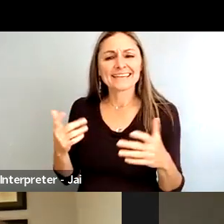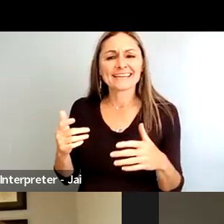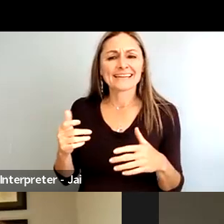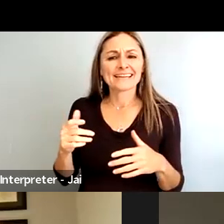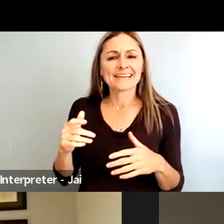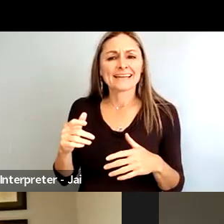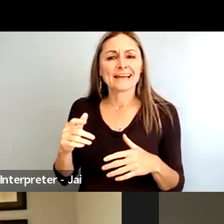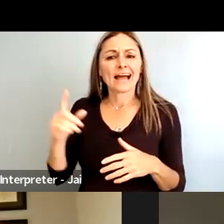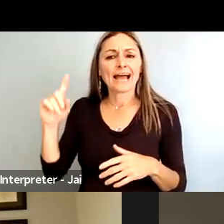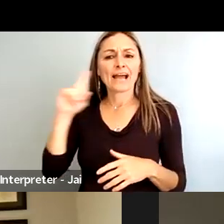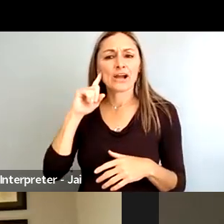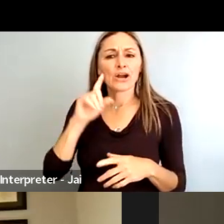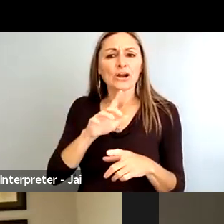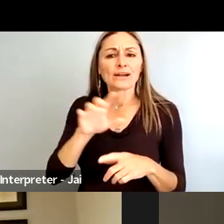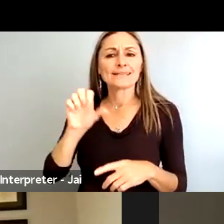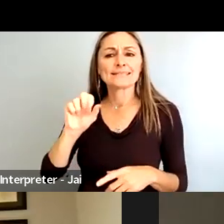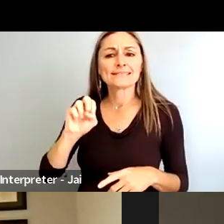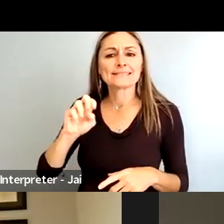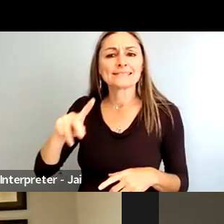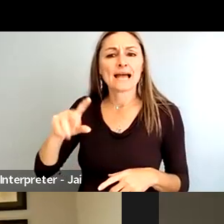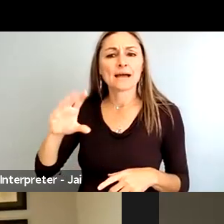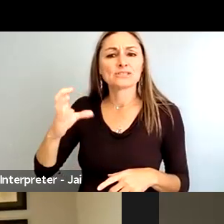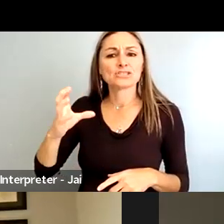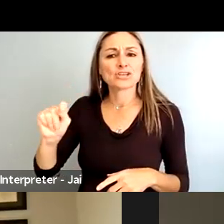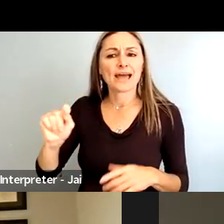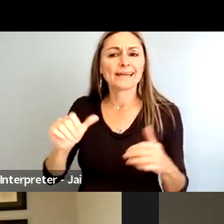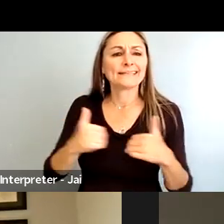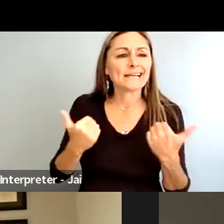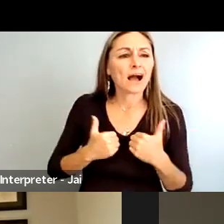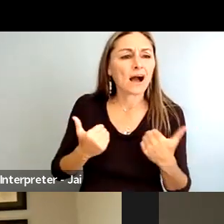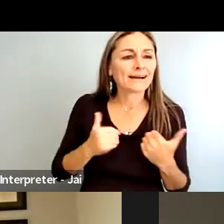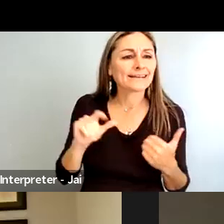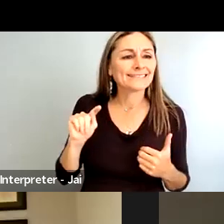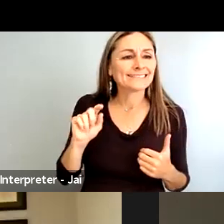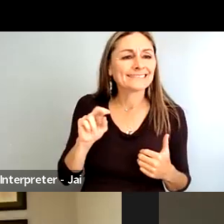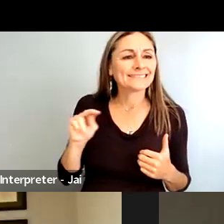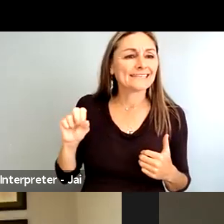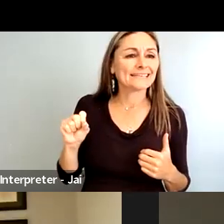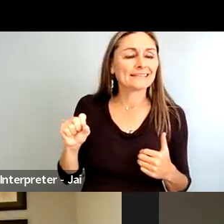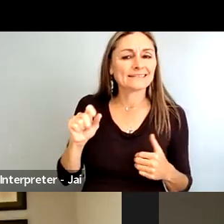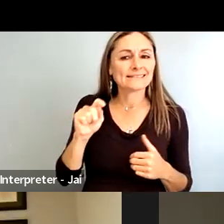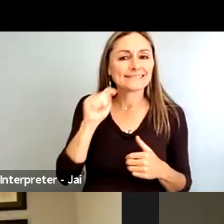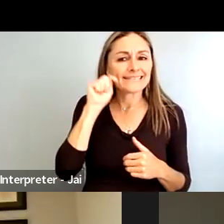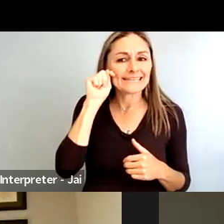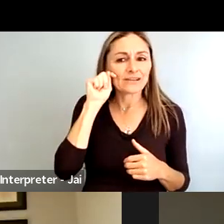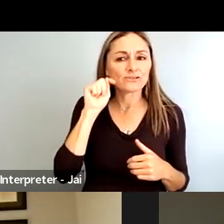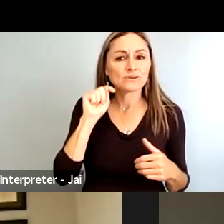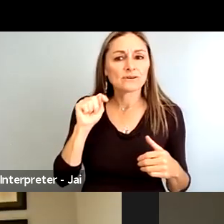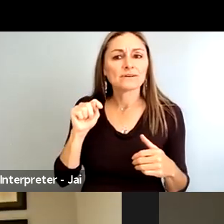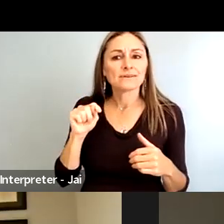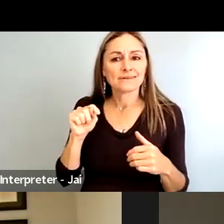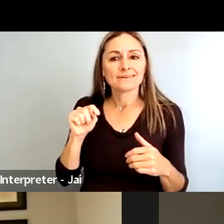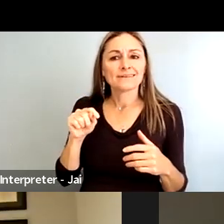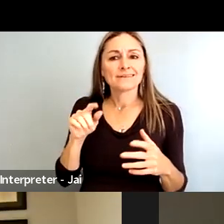that it's popular with like maybe people who are in like their teens, early teens. Like when it started getting popular with us, and I think people